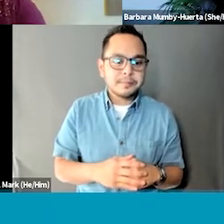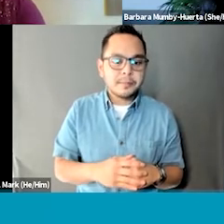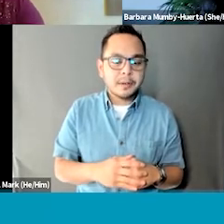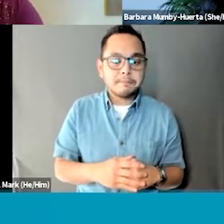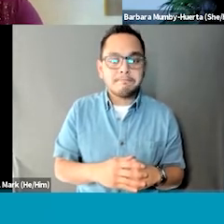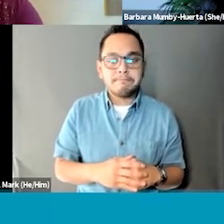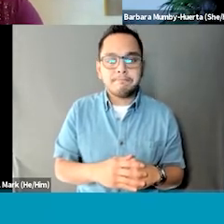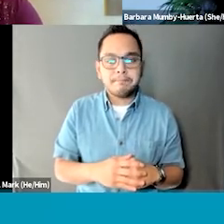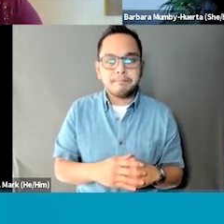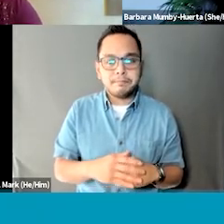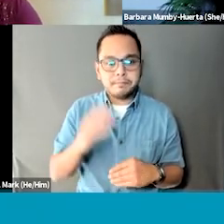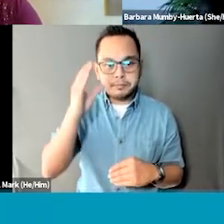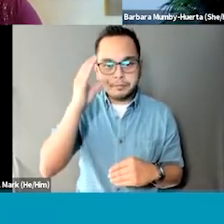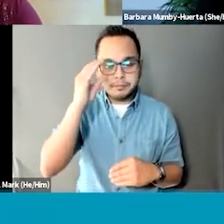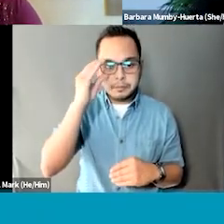So just,